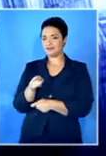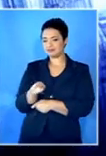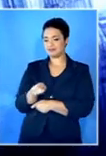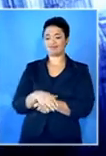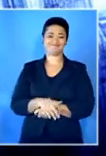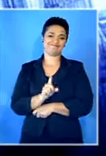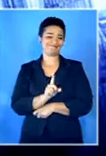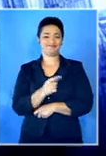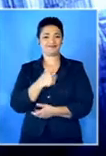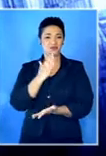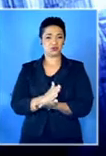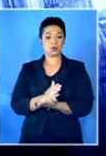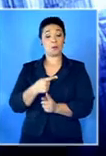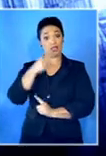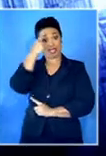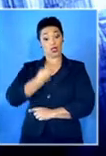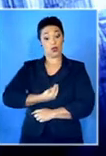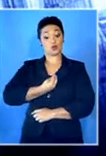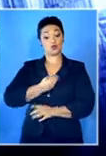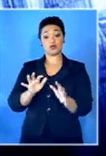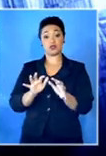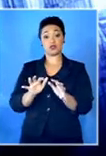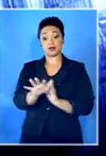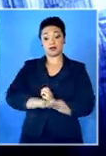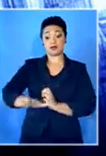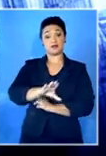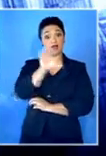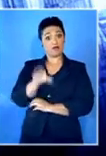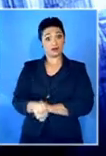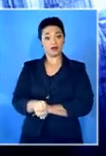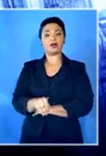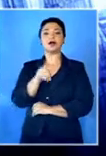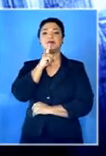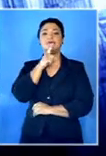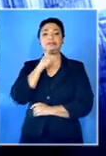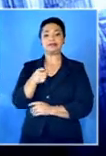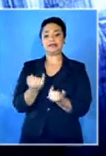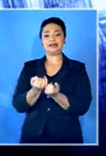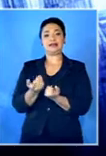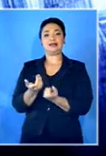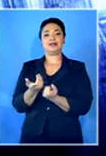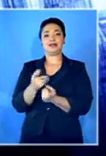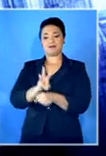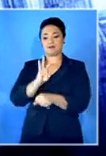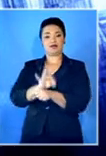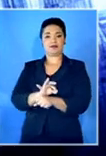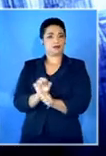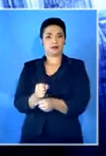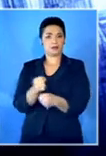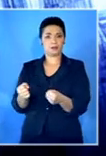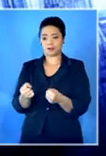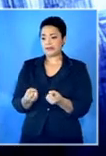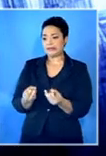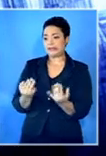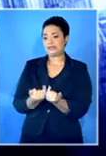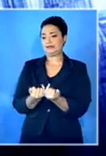that the idea of young people across the world, especially people across this country who are underclass, working class, whose parents are not able to, you know, give